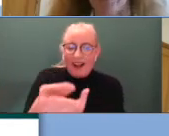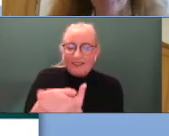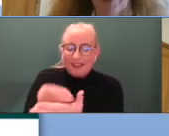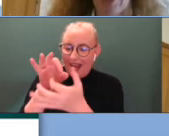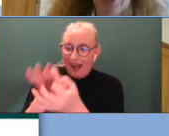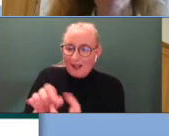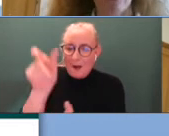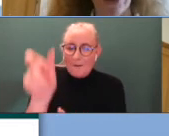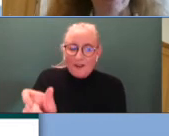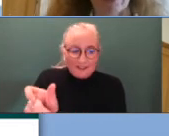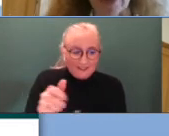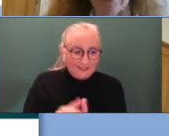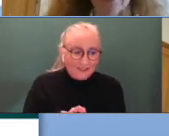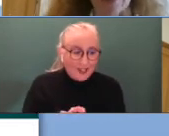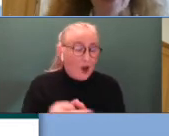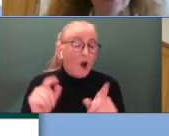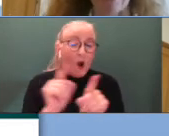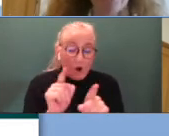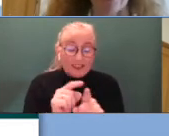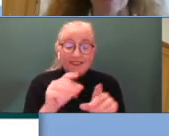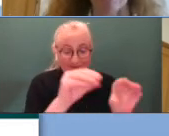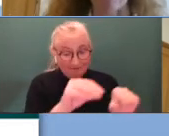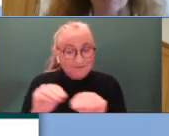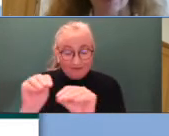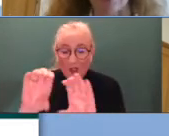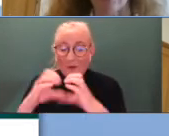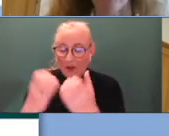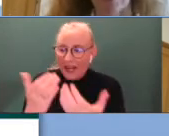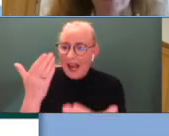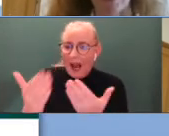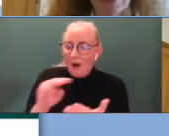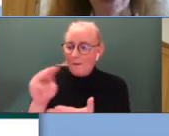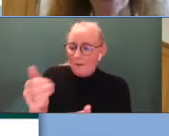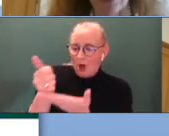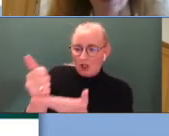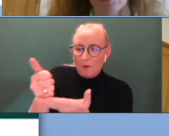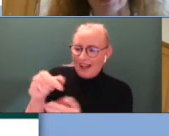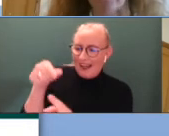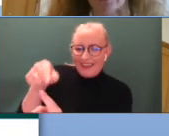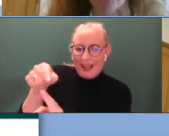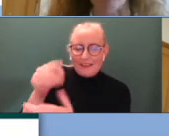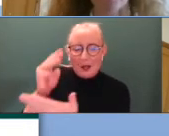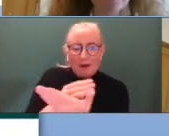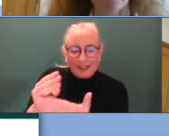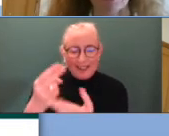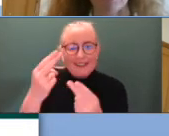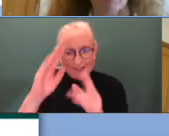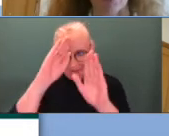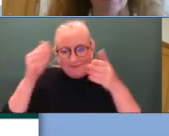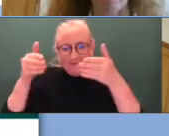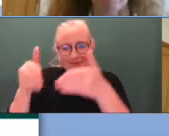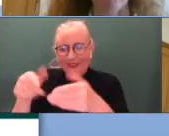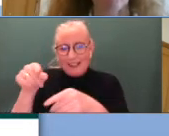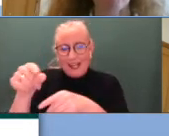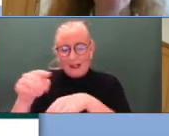life. And the role of the community in that as well, in terms of how people are supported. And that's something that we definitely need to move into that space more and